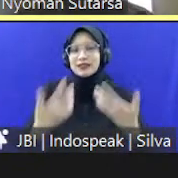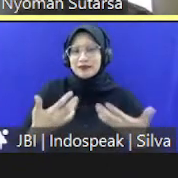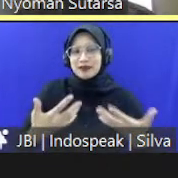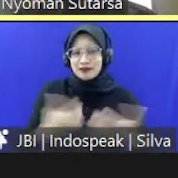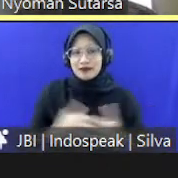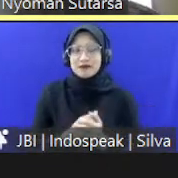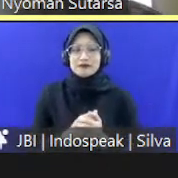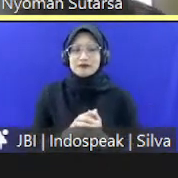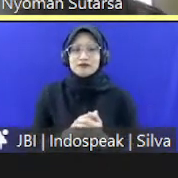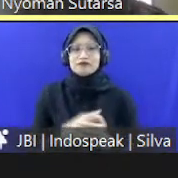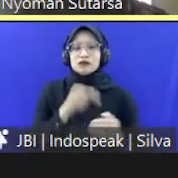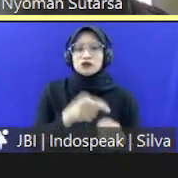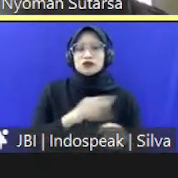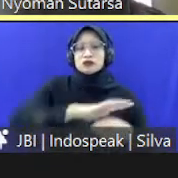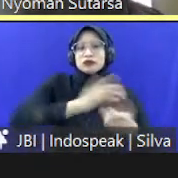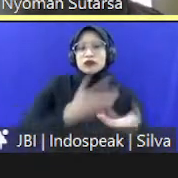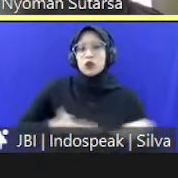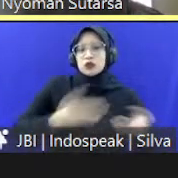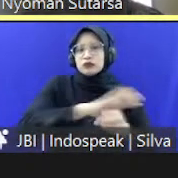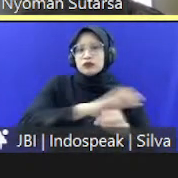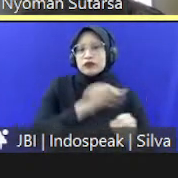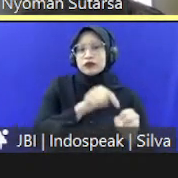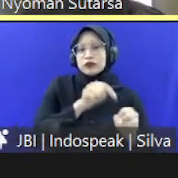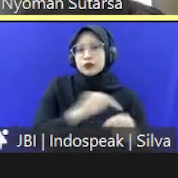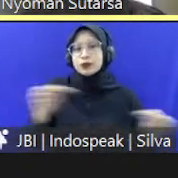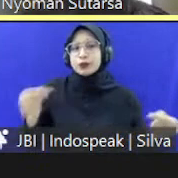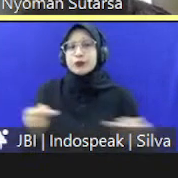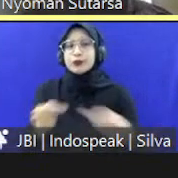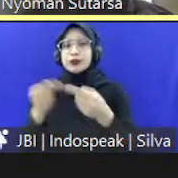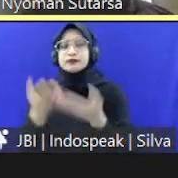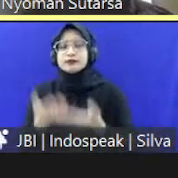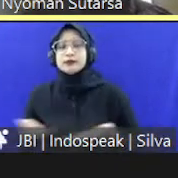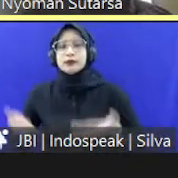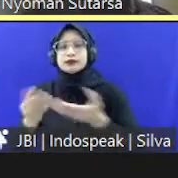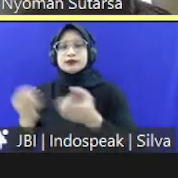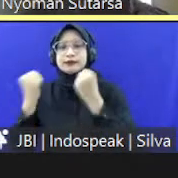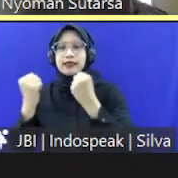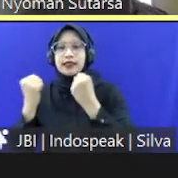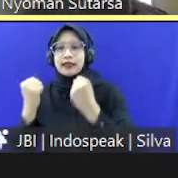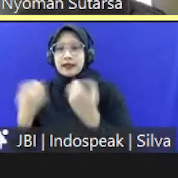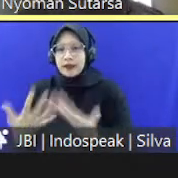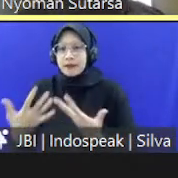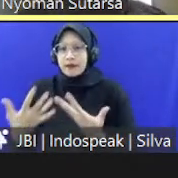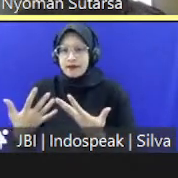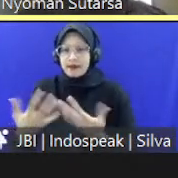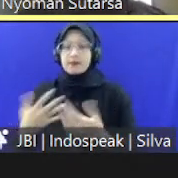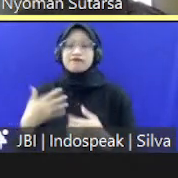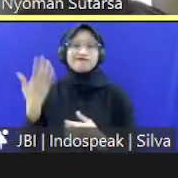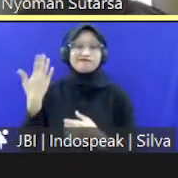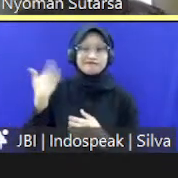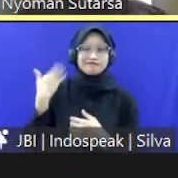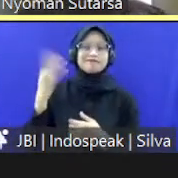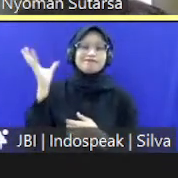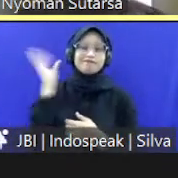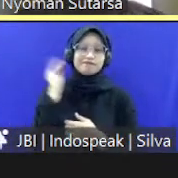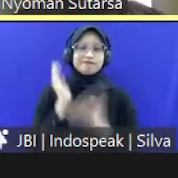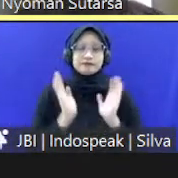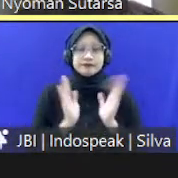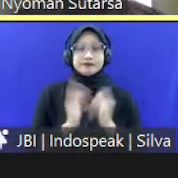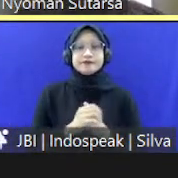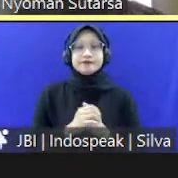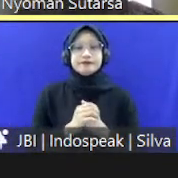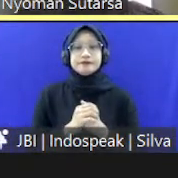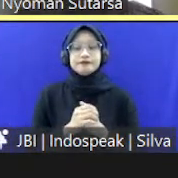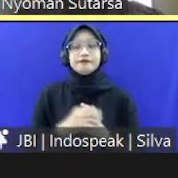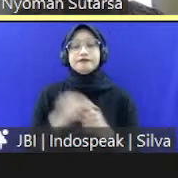for the health system as well as for the inequities in Indonesia. So today, I would like to highlight again